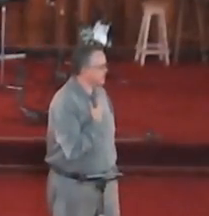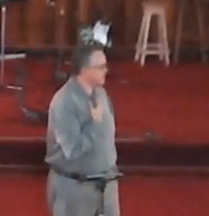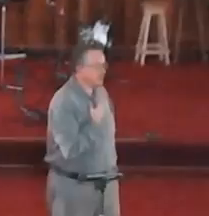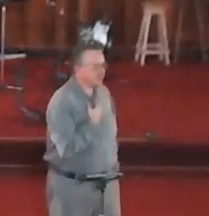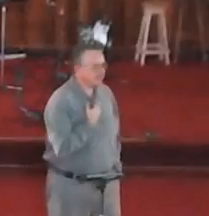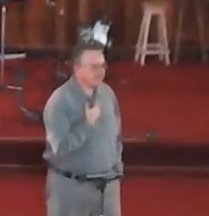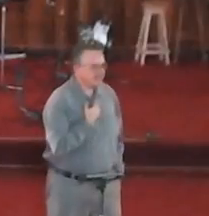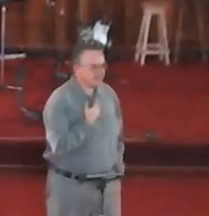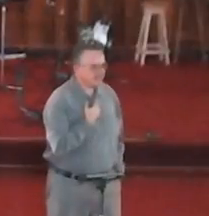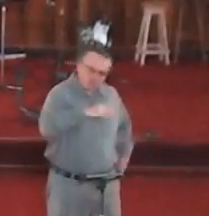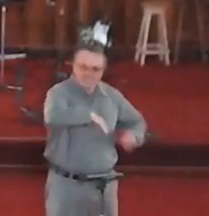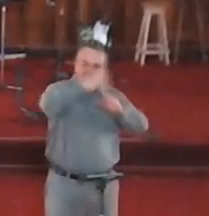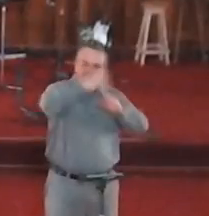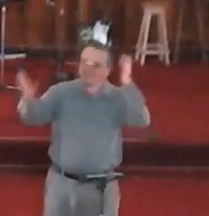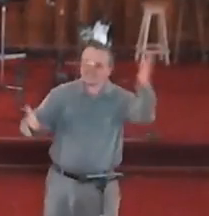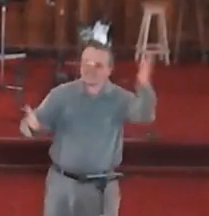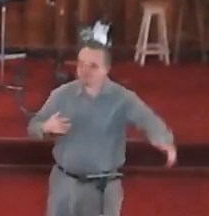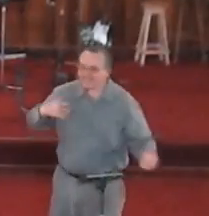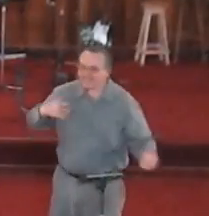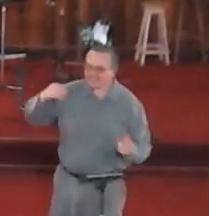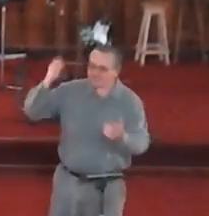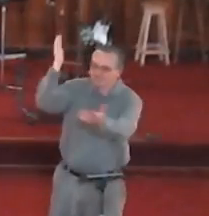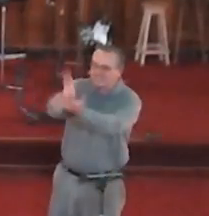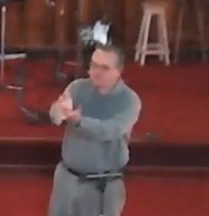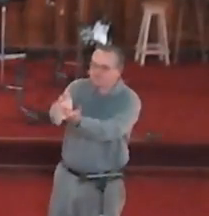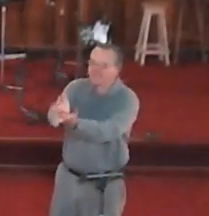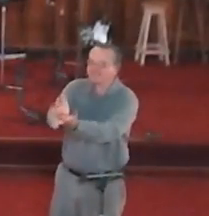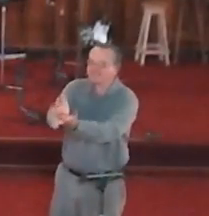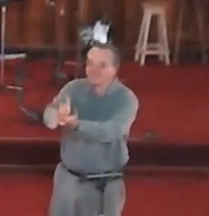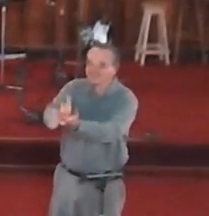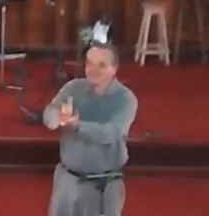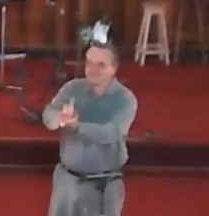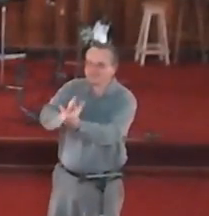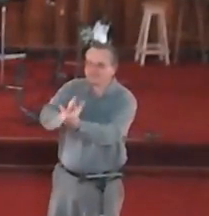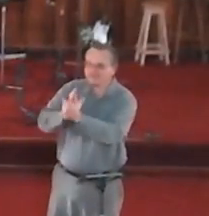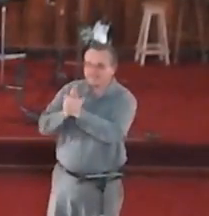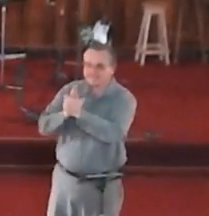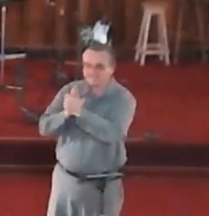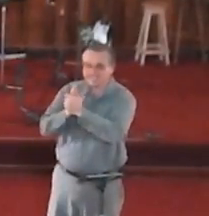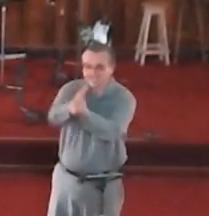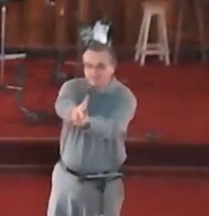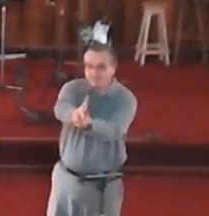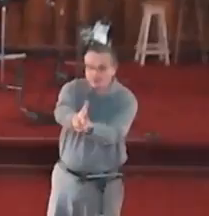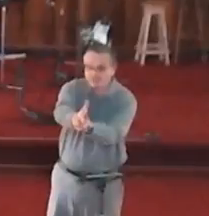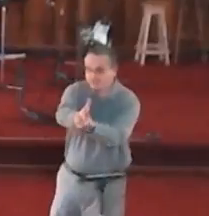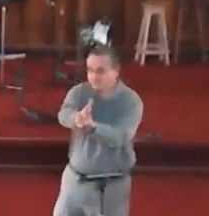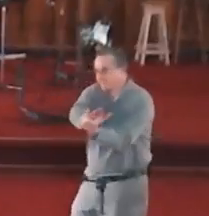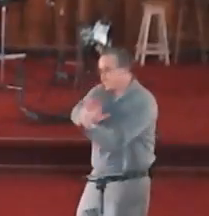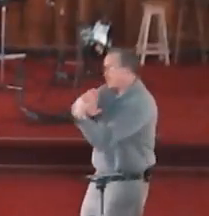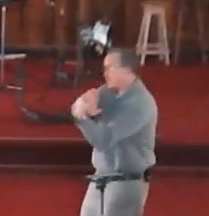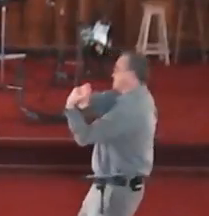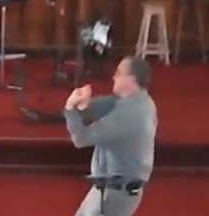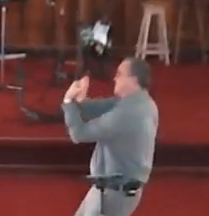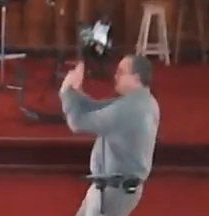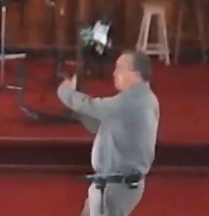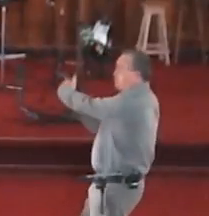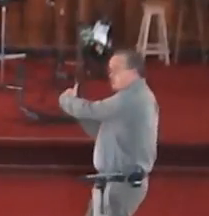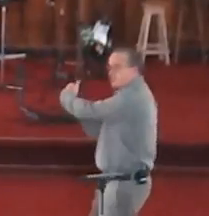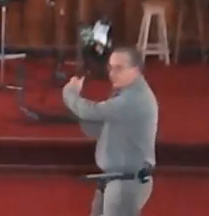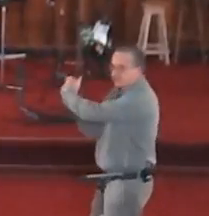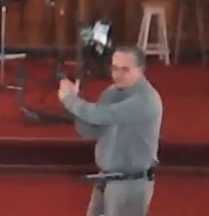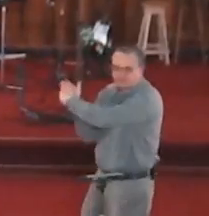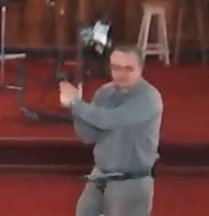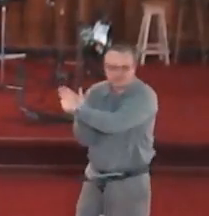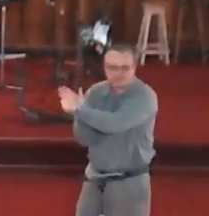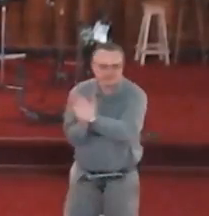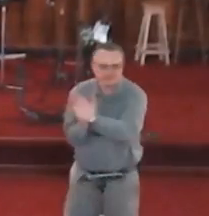point? Su vida acaba de cambiar. Jesús se le aparece. De repente, de ser enemigo de Dios, tiene que convertirse en el apóstol